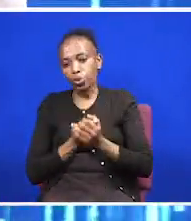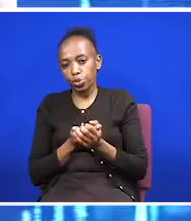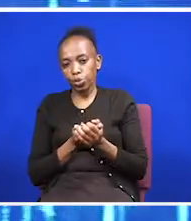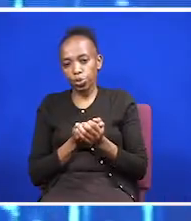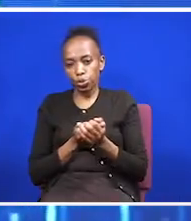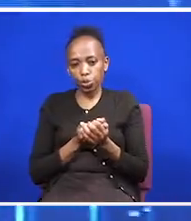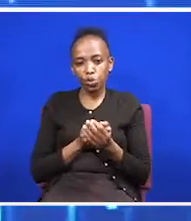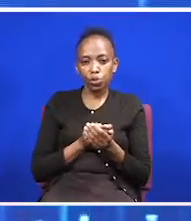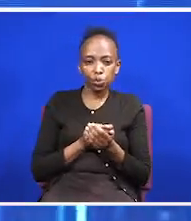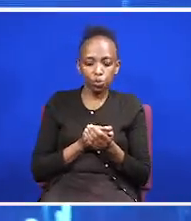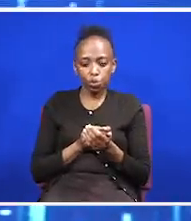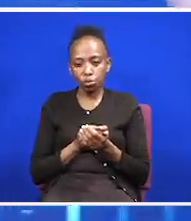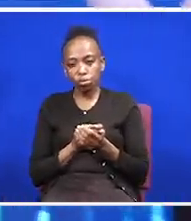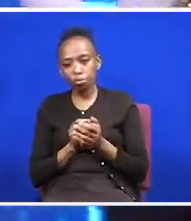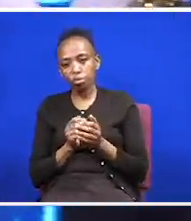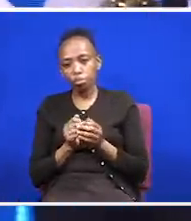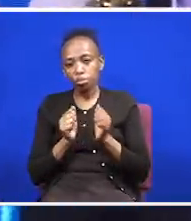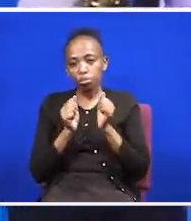nashukuru